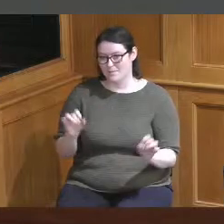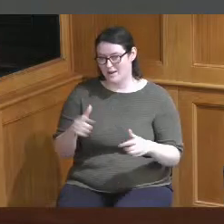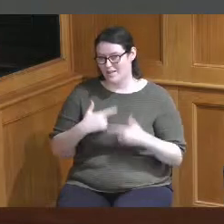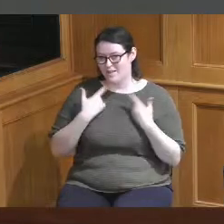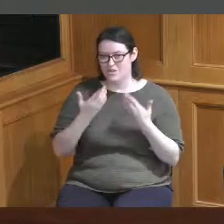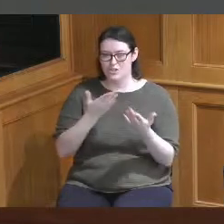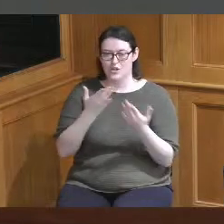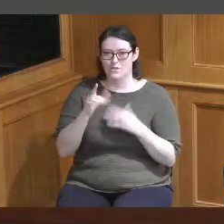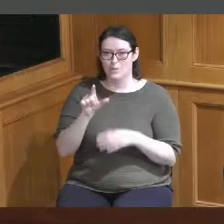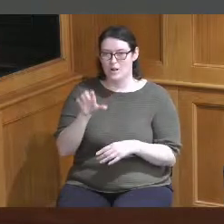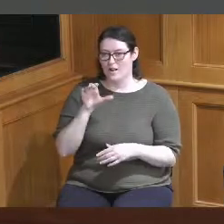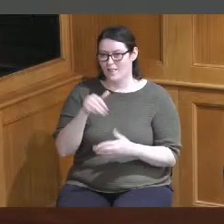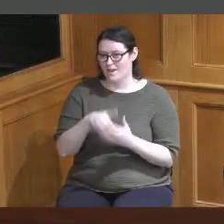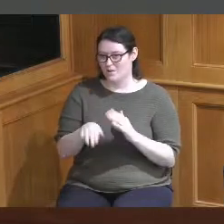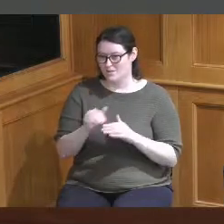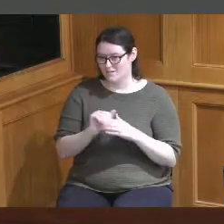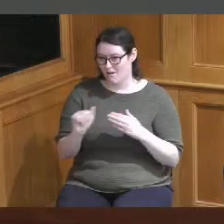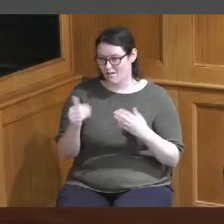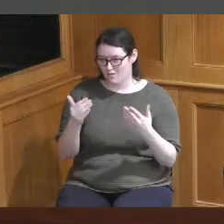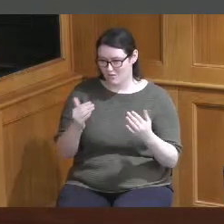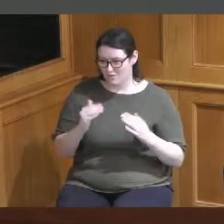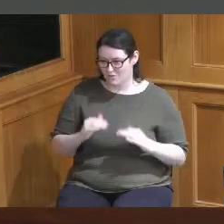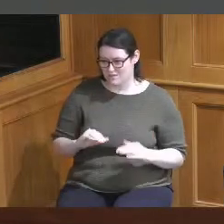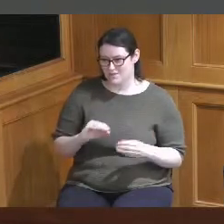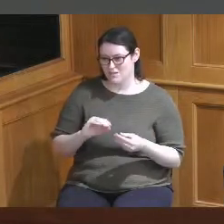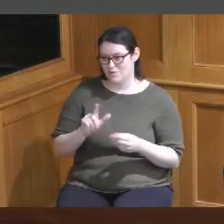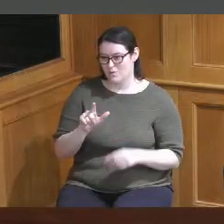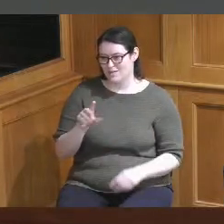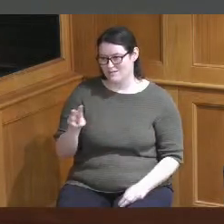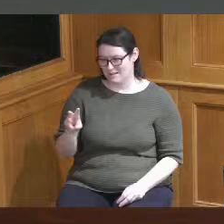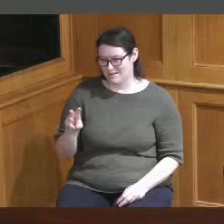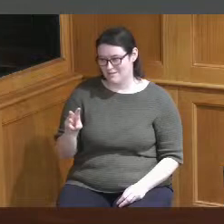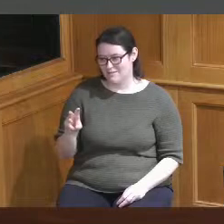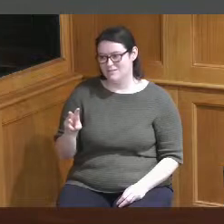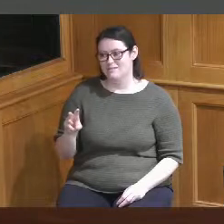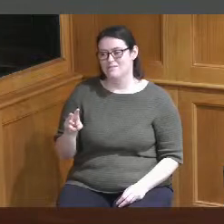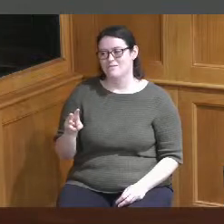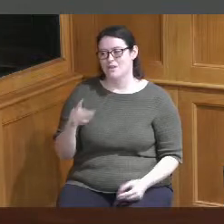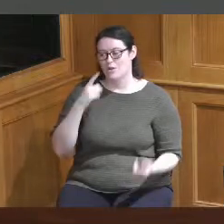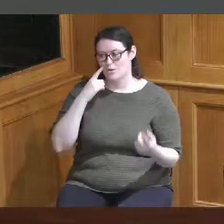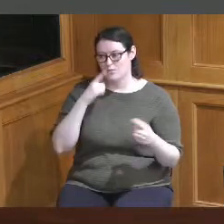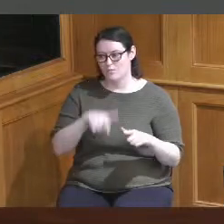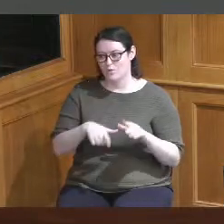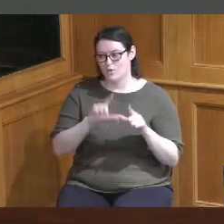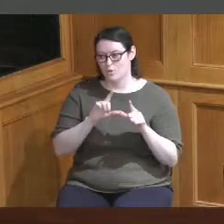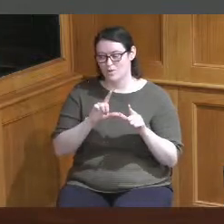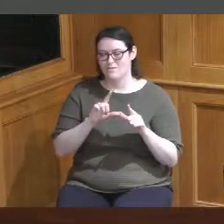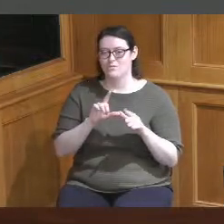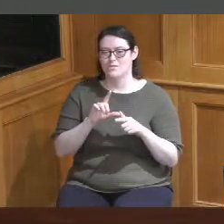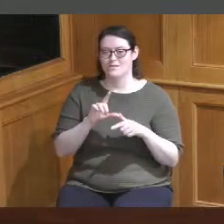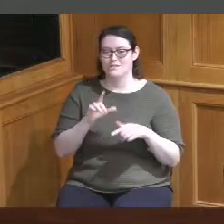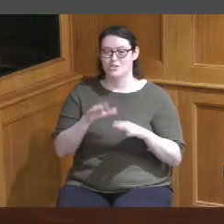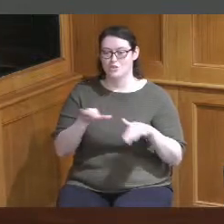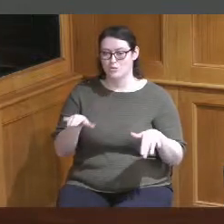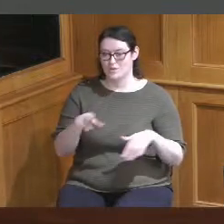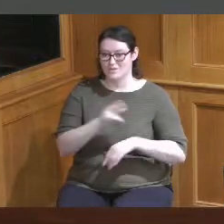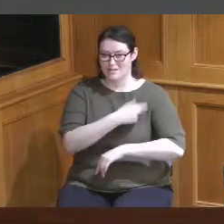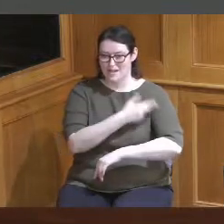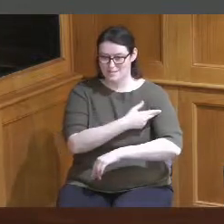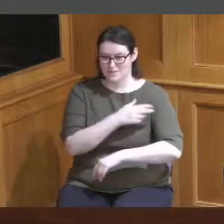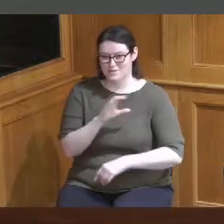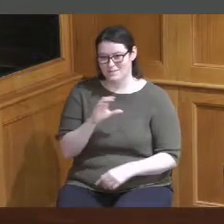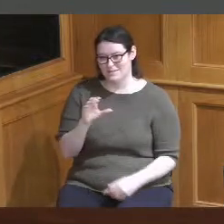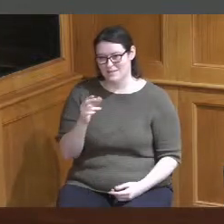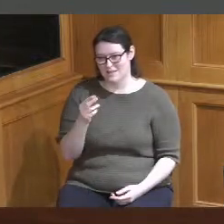services at $100,000. Item 26 is a renewal with Cincinnati Children's Hospital Medical